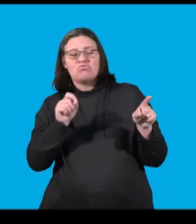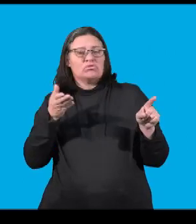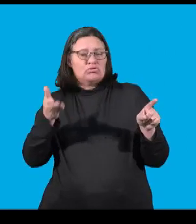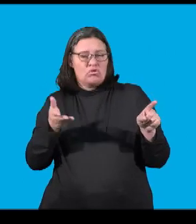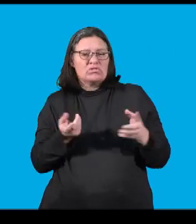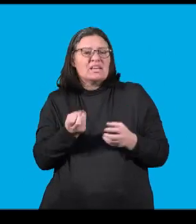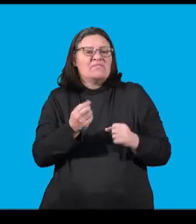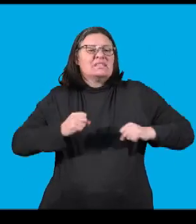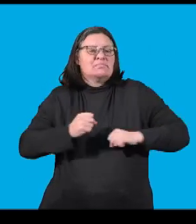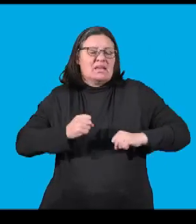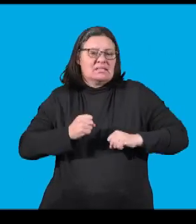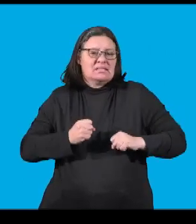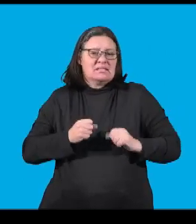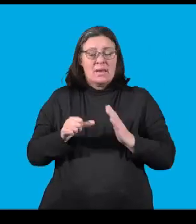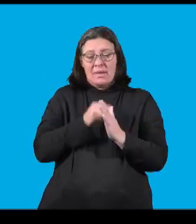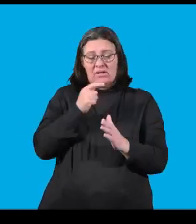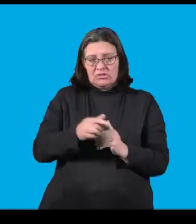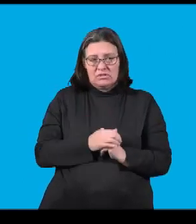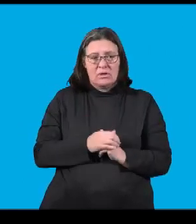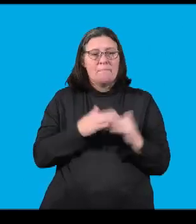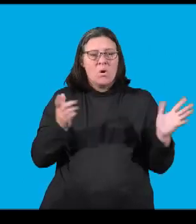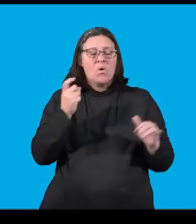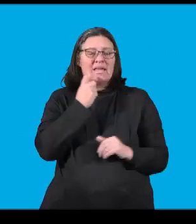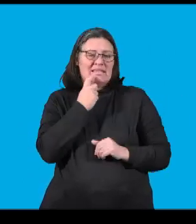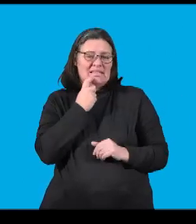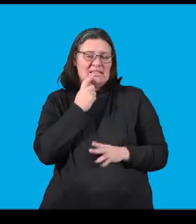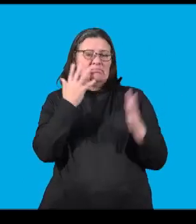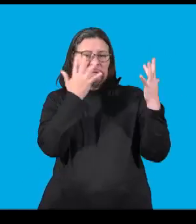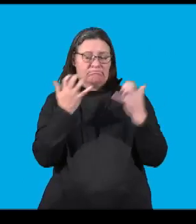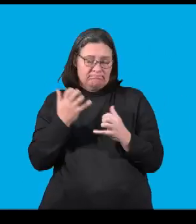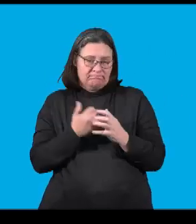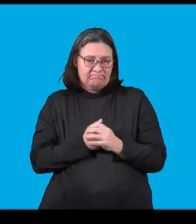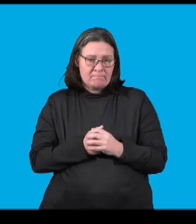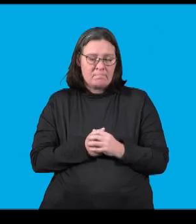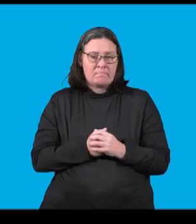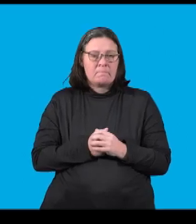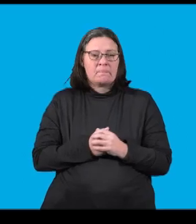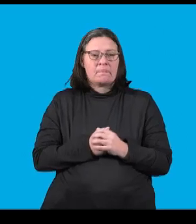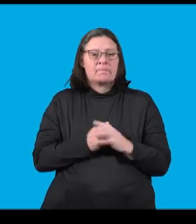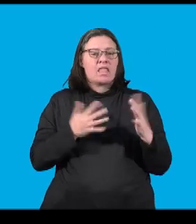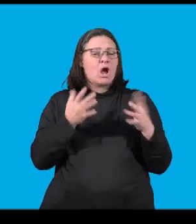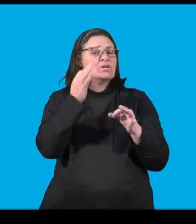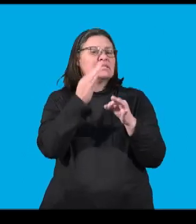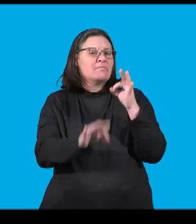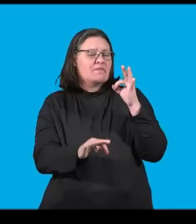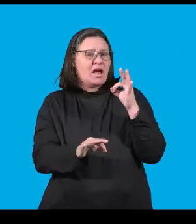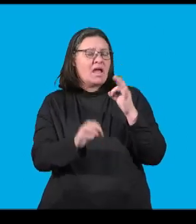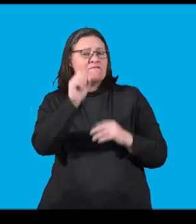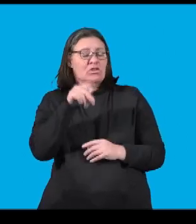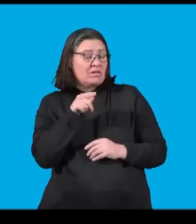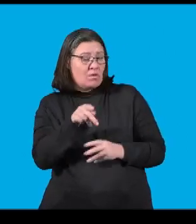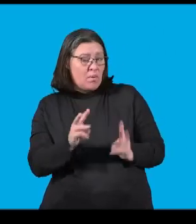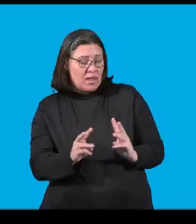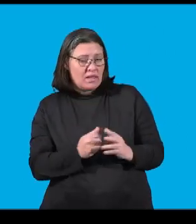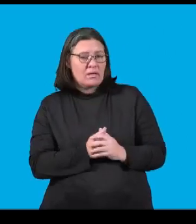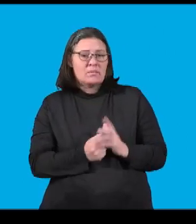just to save you a bit of space on your page and to make it a little bit easier to work out your fraction. Okay, how do we simplify a fraction